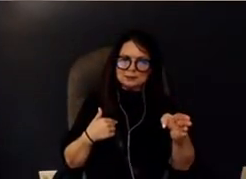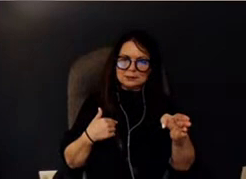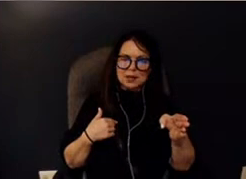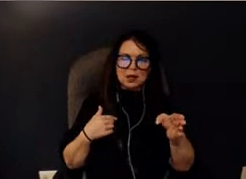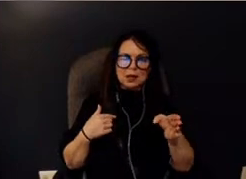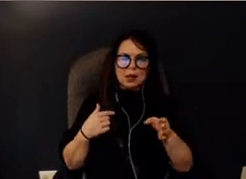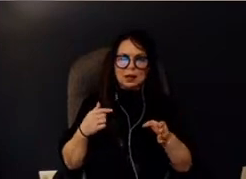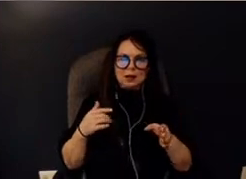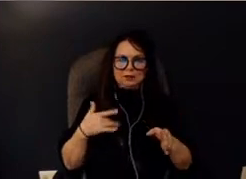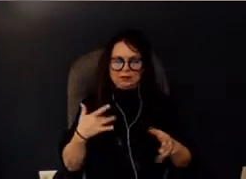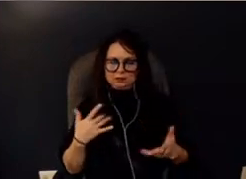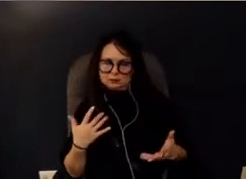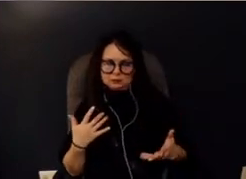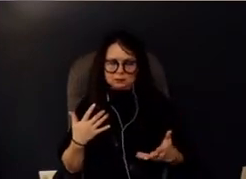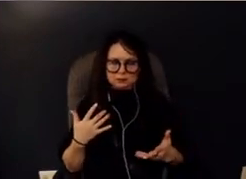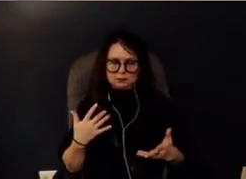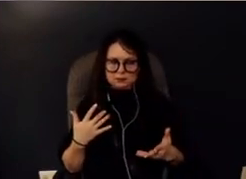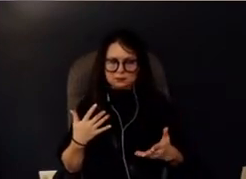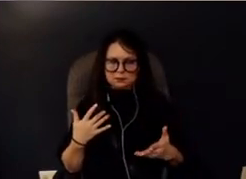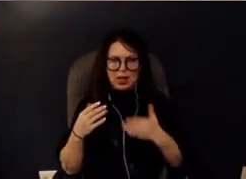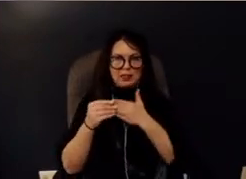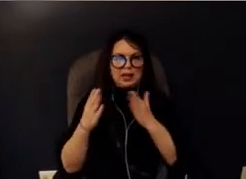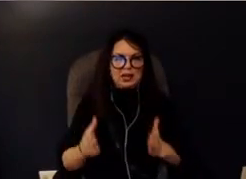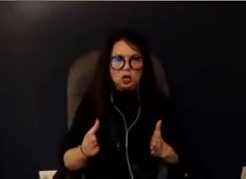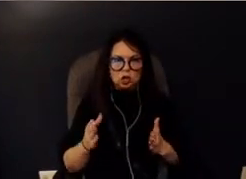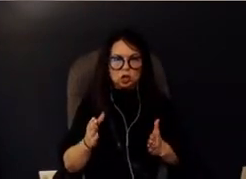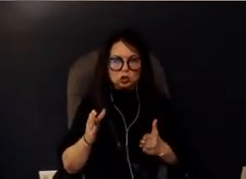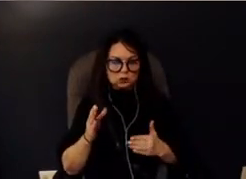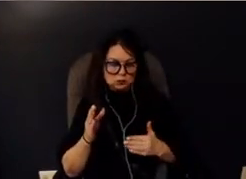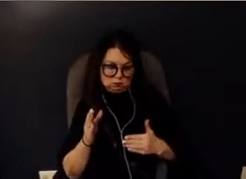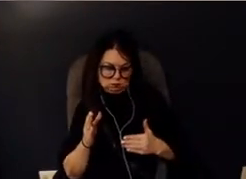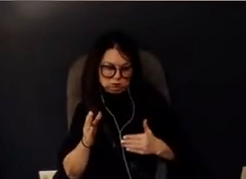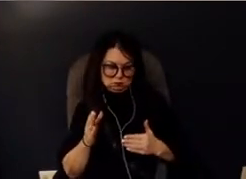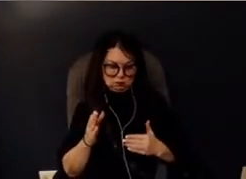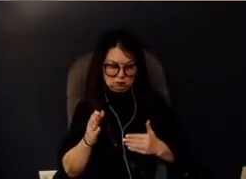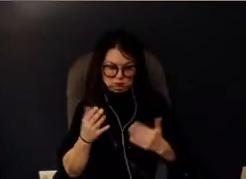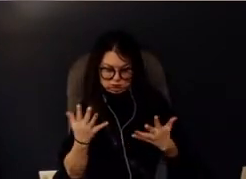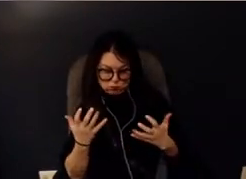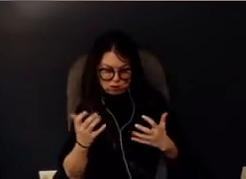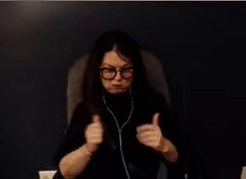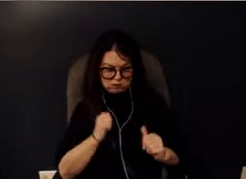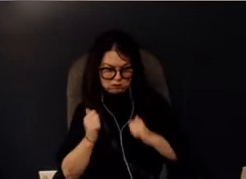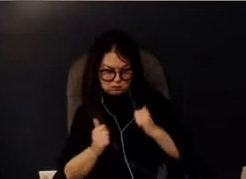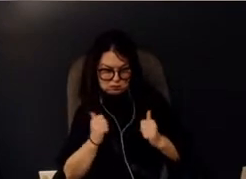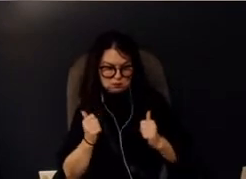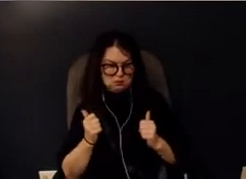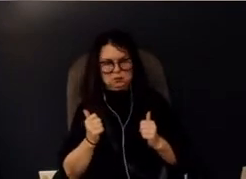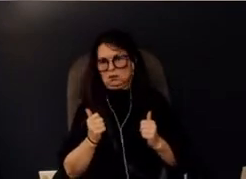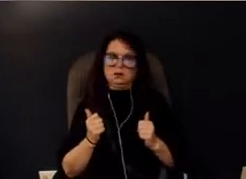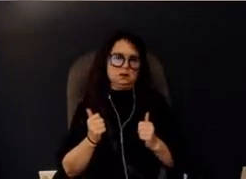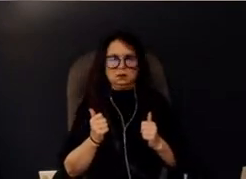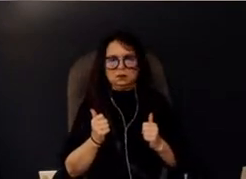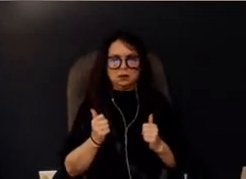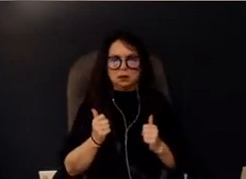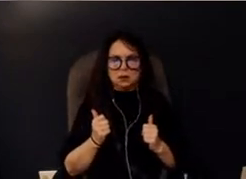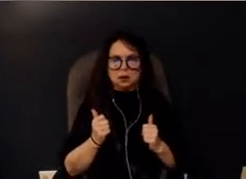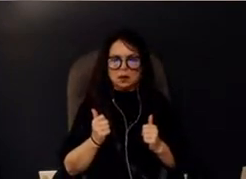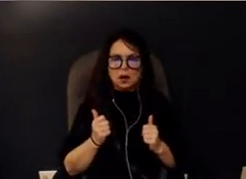courageous, and we will not be able to do the smart things that the city needs to